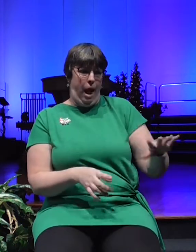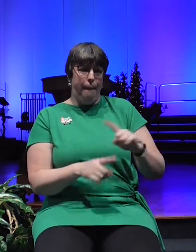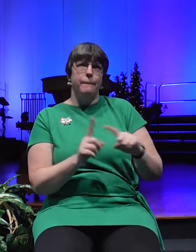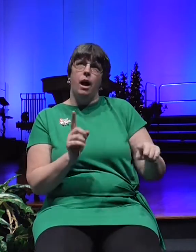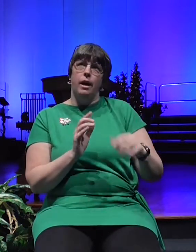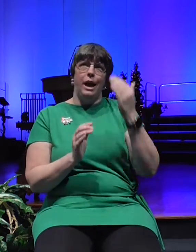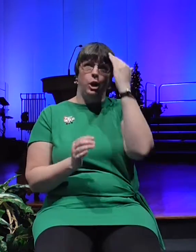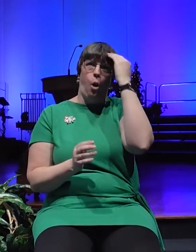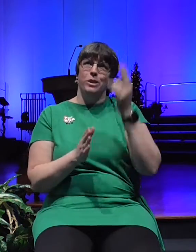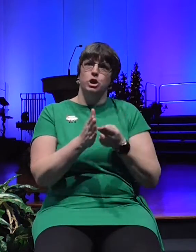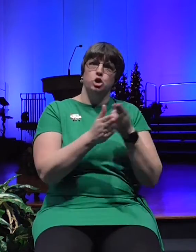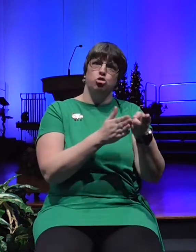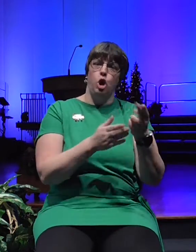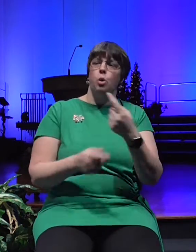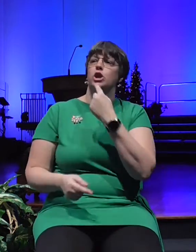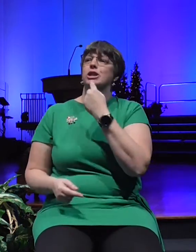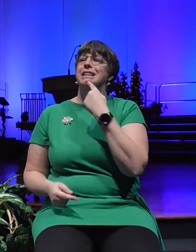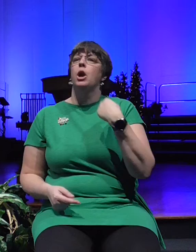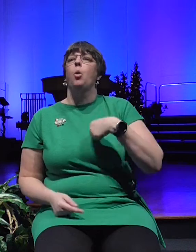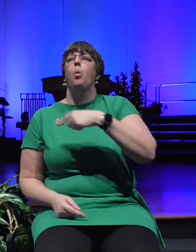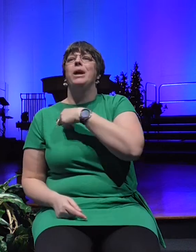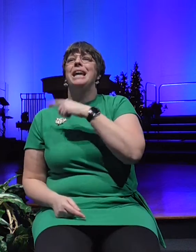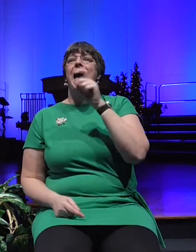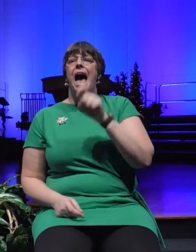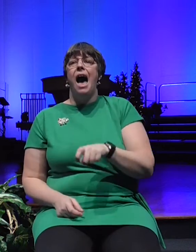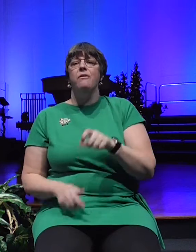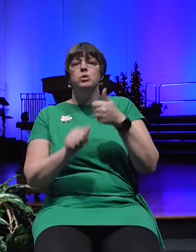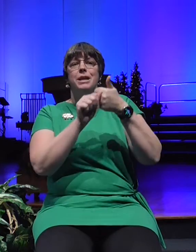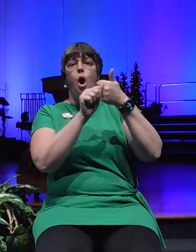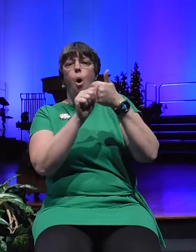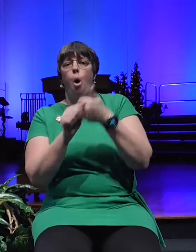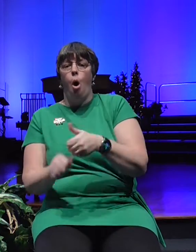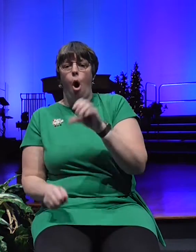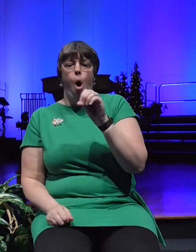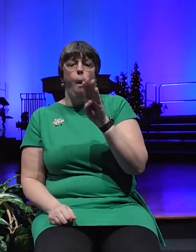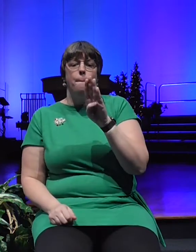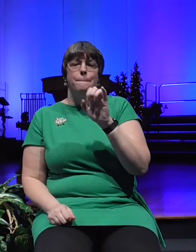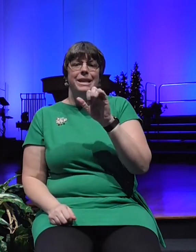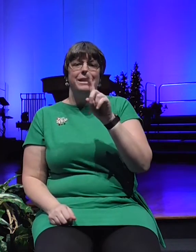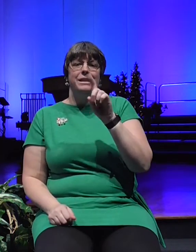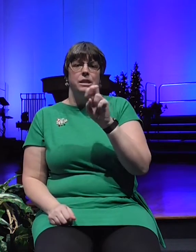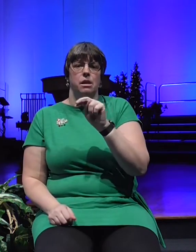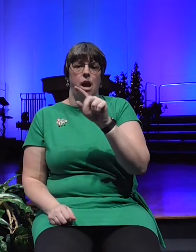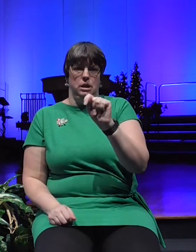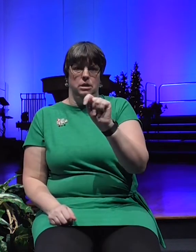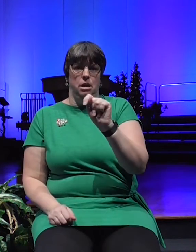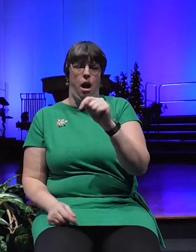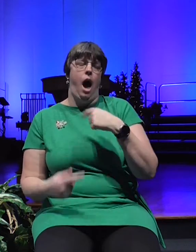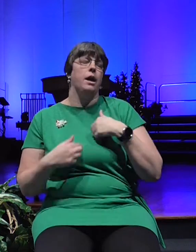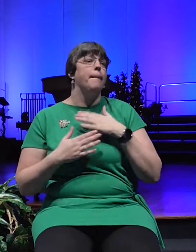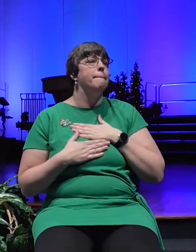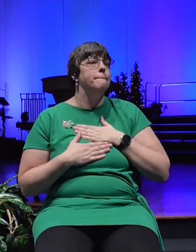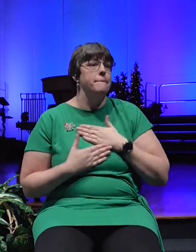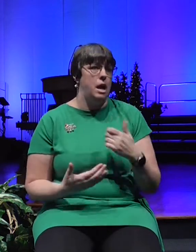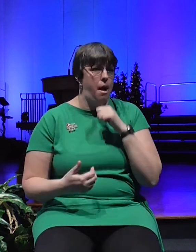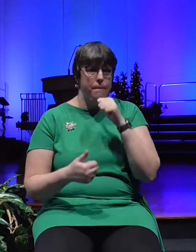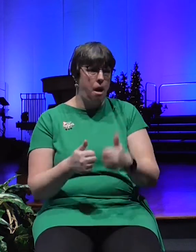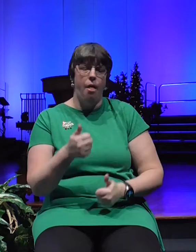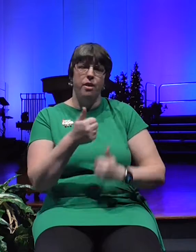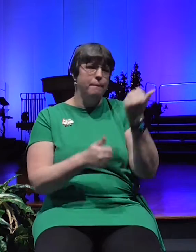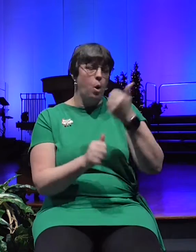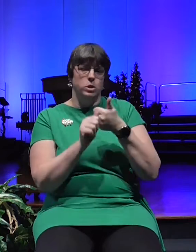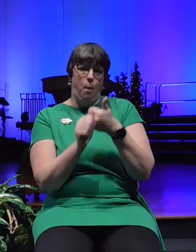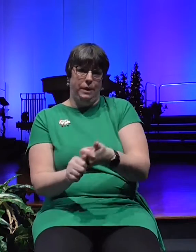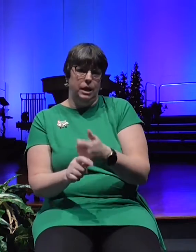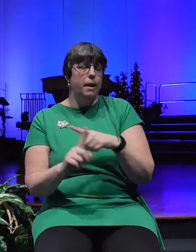true. She used to say, we have to be obedient to our inner guidance. And I admit I'm not the most obedient person on the planet,